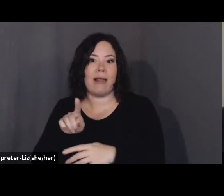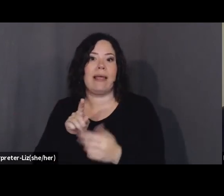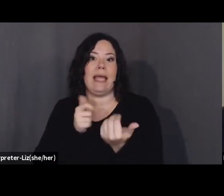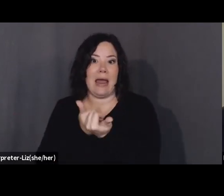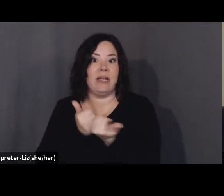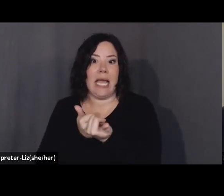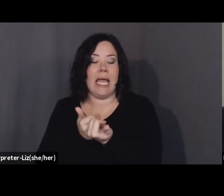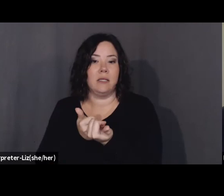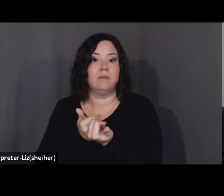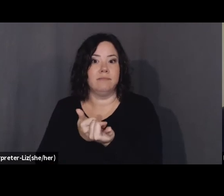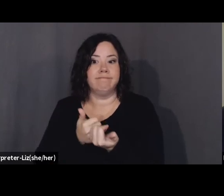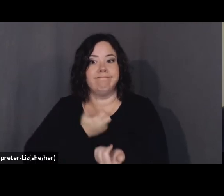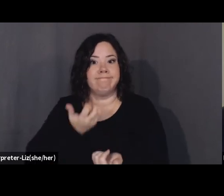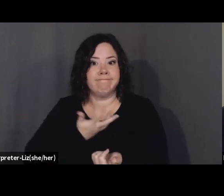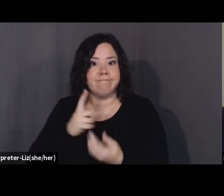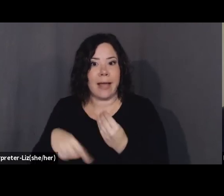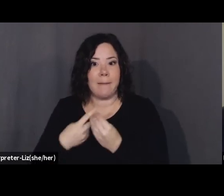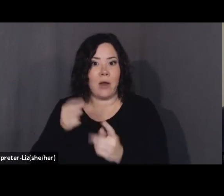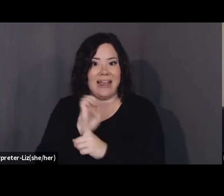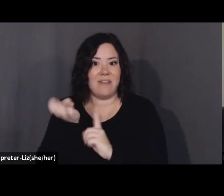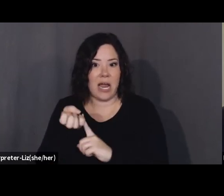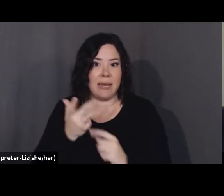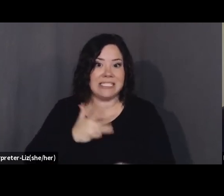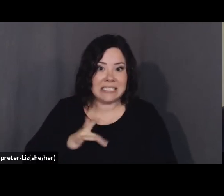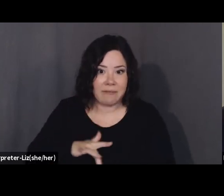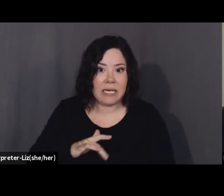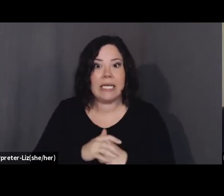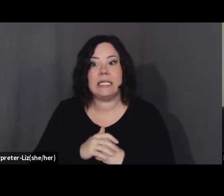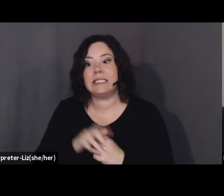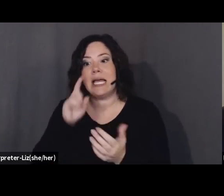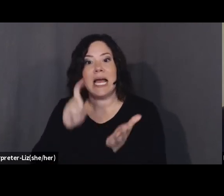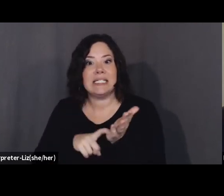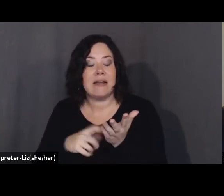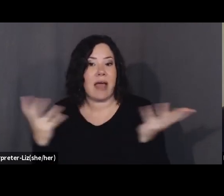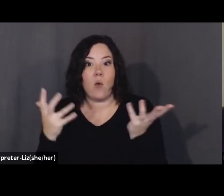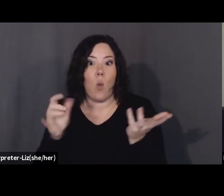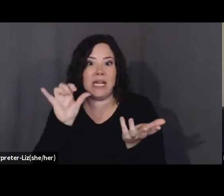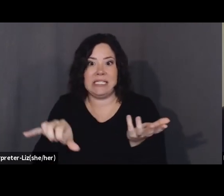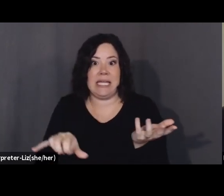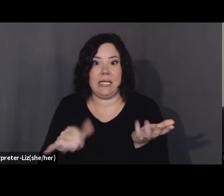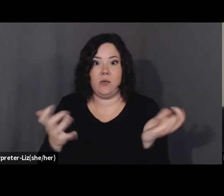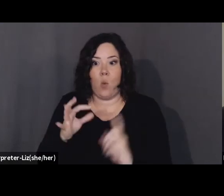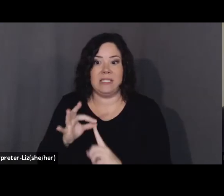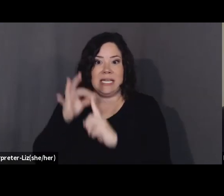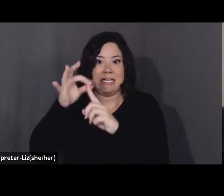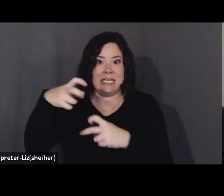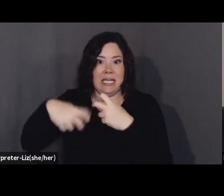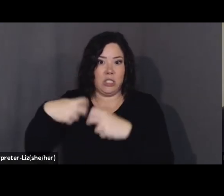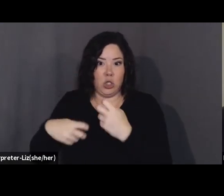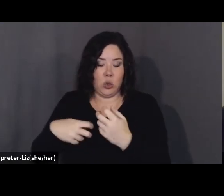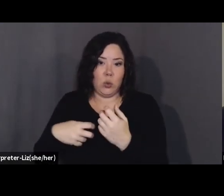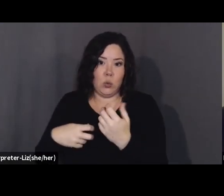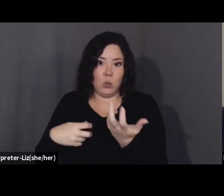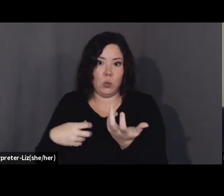around environmental sensitivities and identifying what are those key issues maybe that are